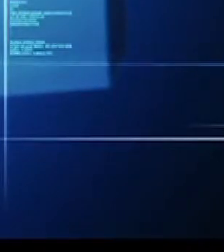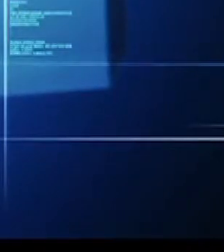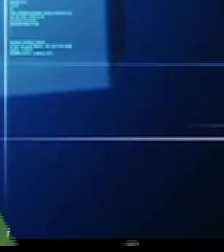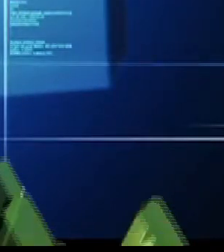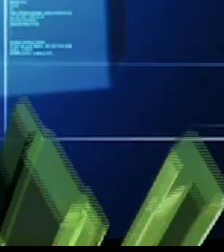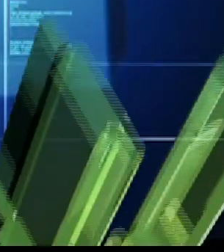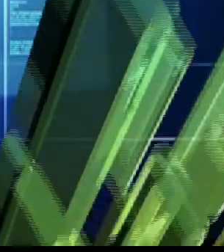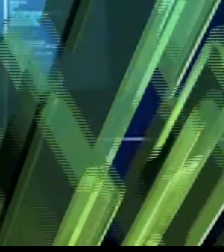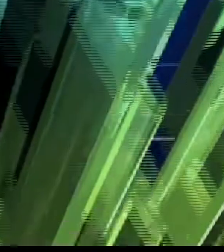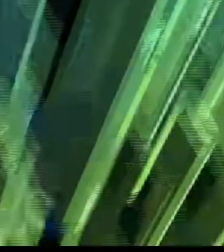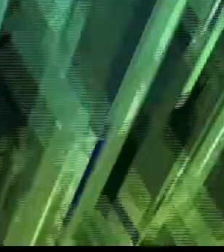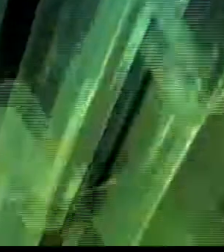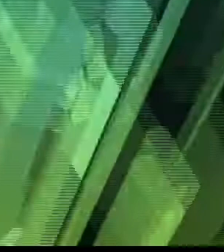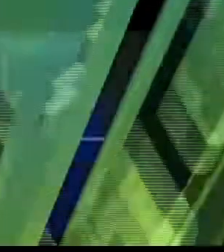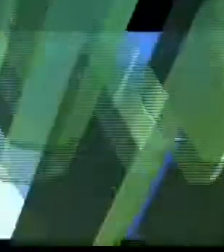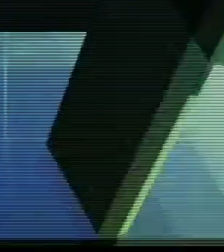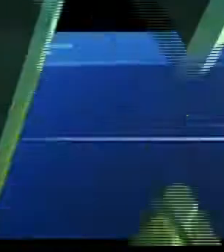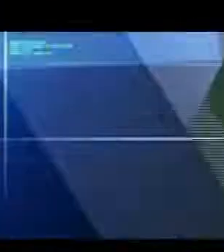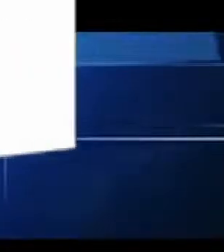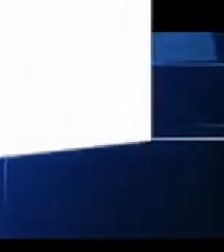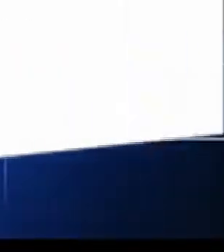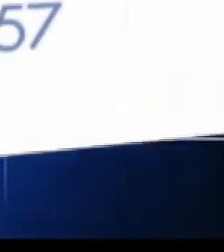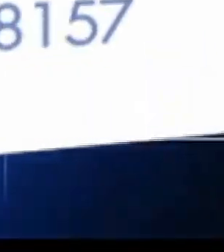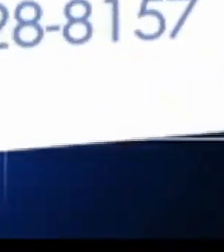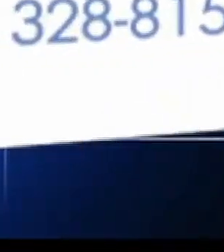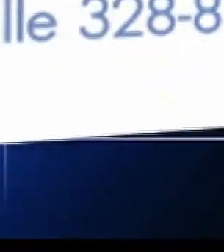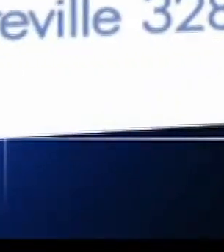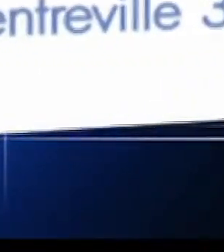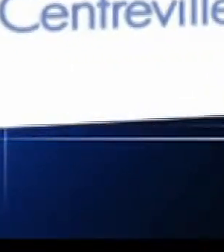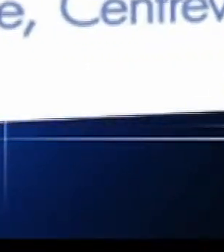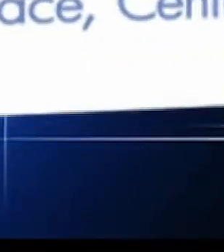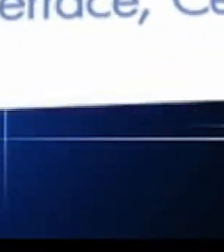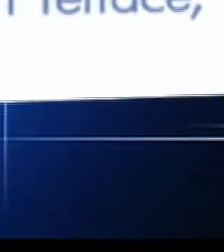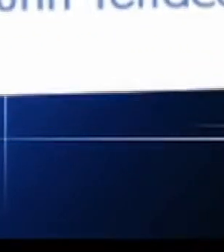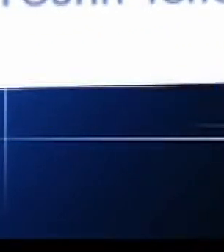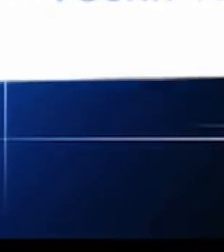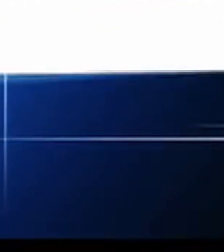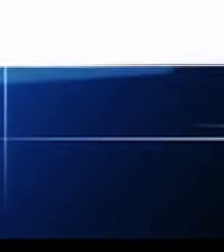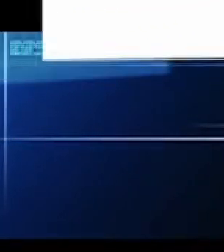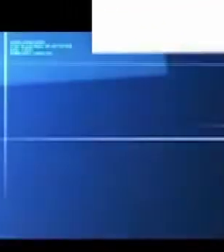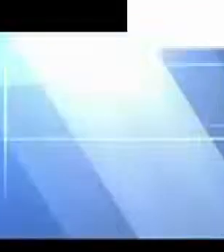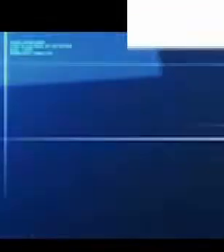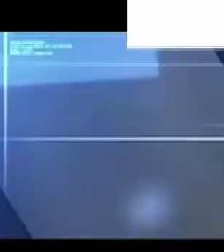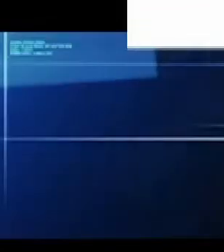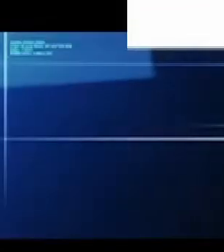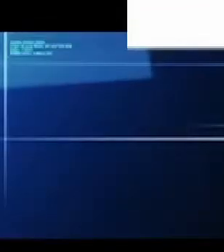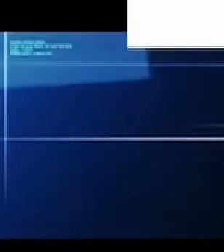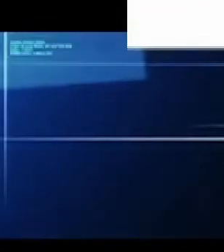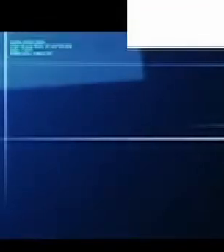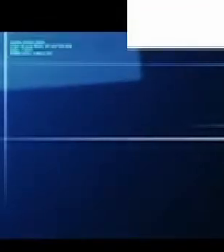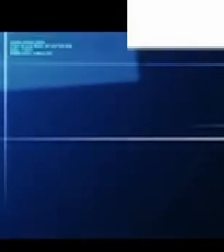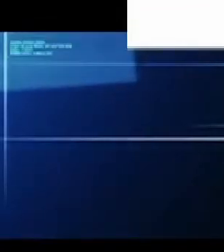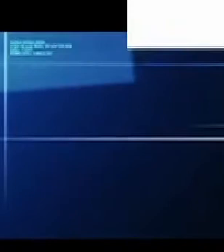This is ZNS Total Sports, brought to you by 4th Terrace Diagnostic Center.